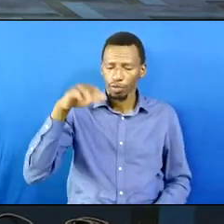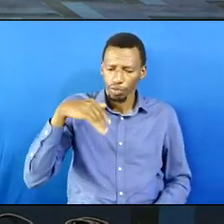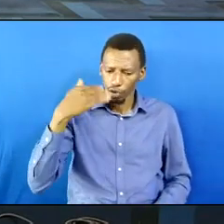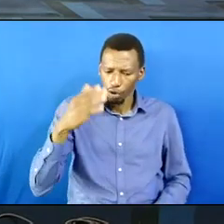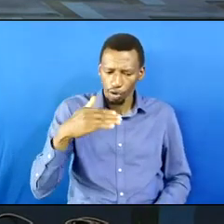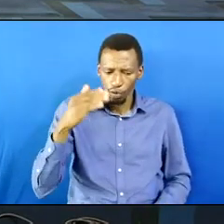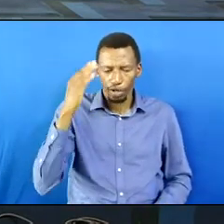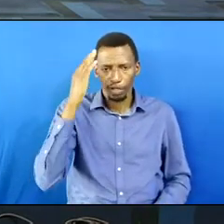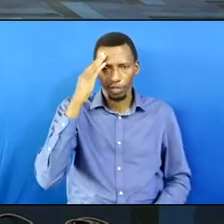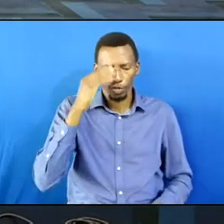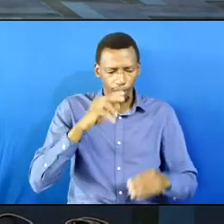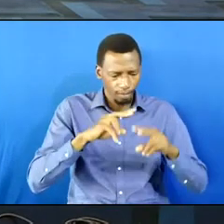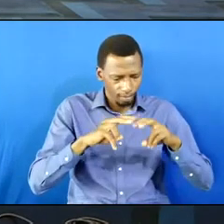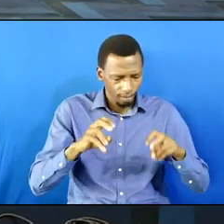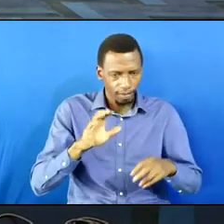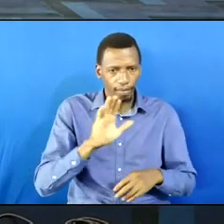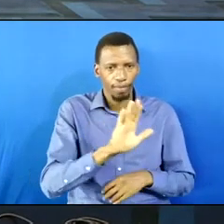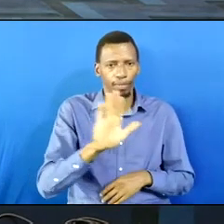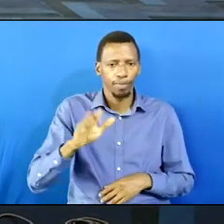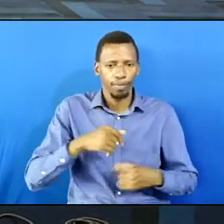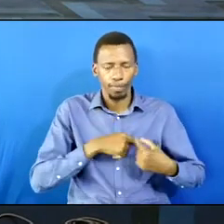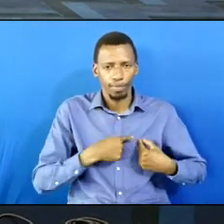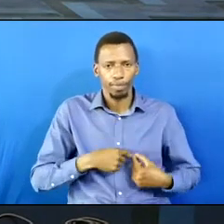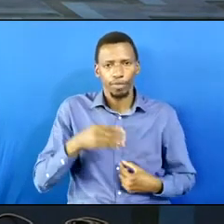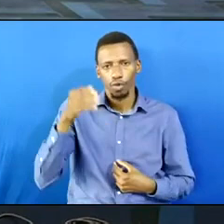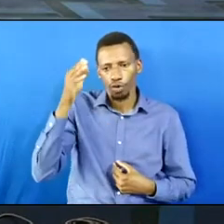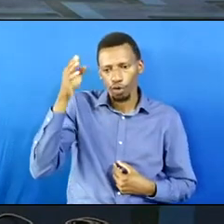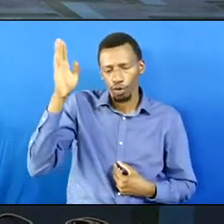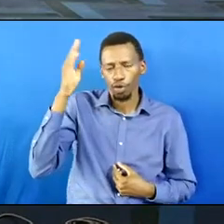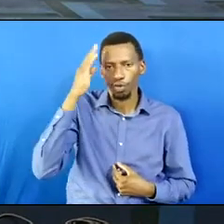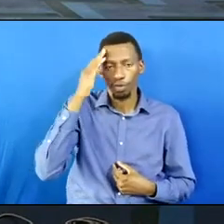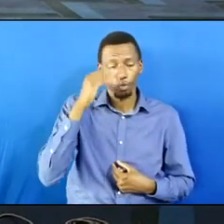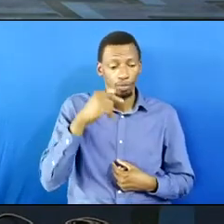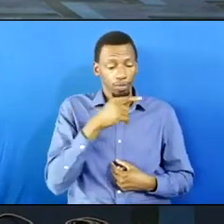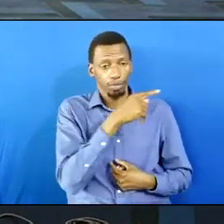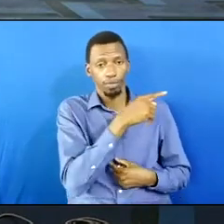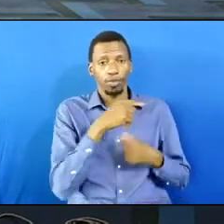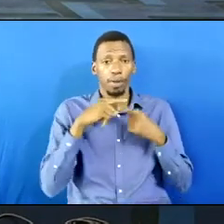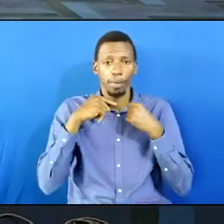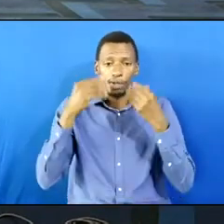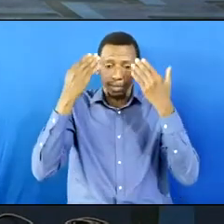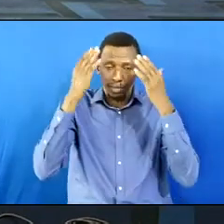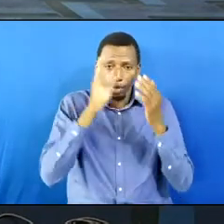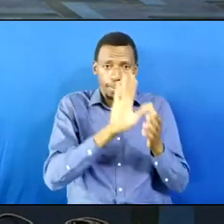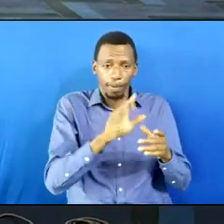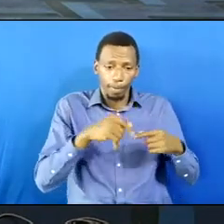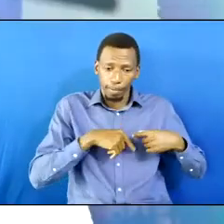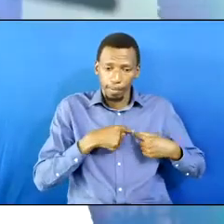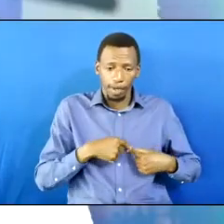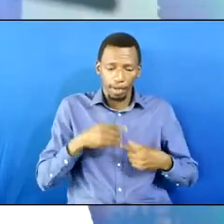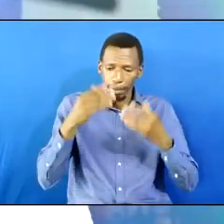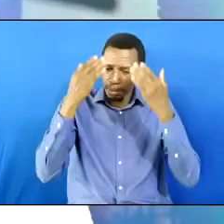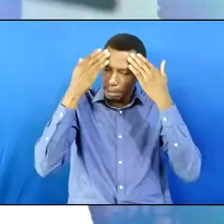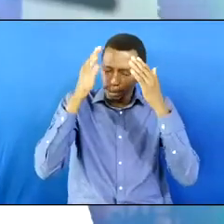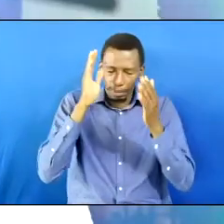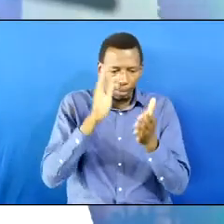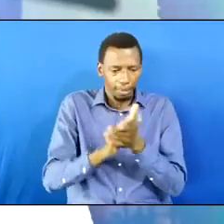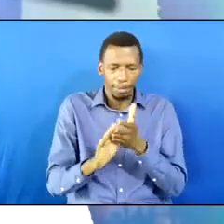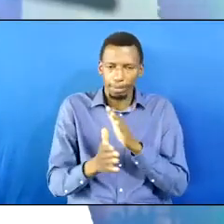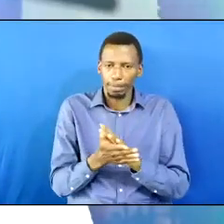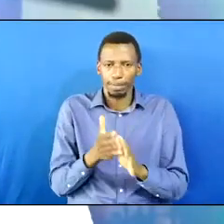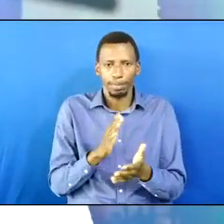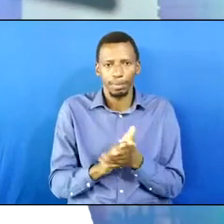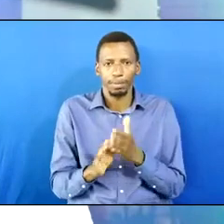He knows our hearts. Me, as your pastor, I don't know your hearts. I don't know anything about you.